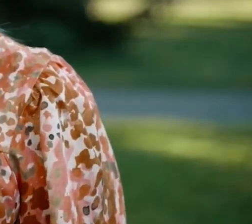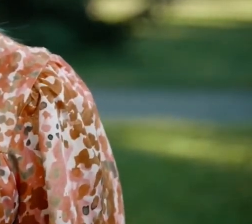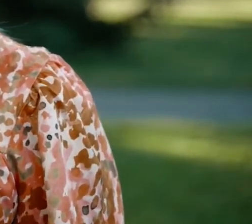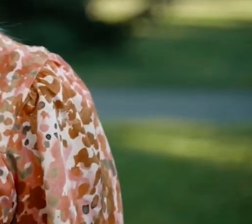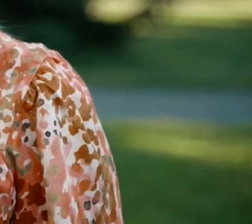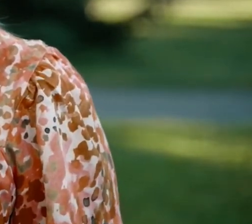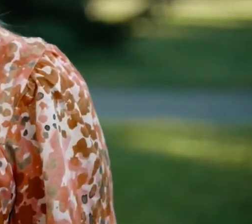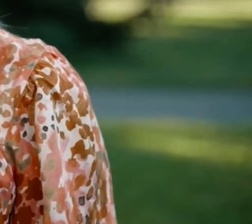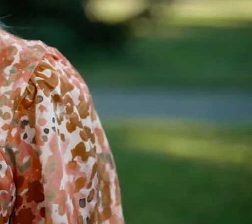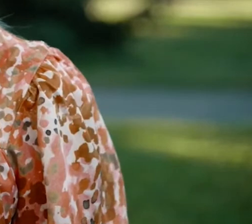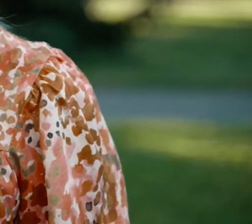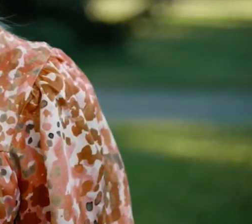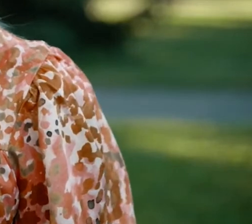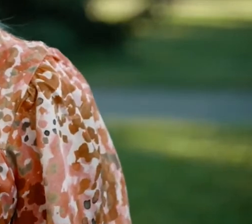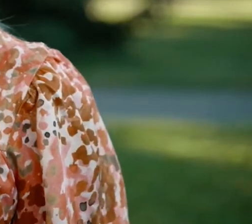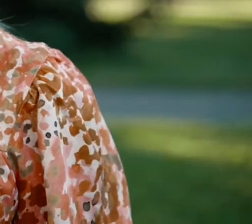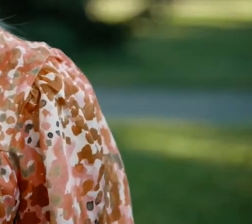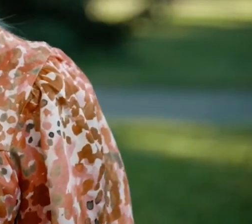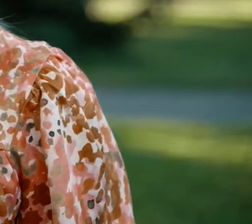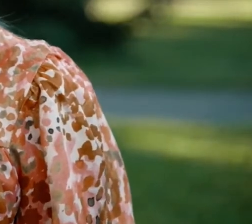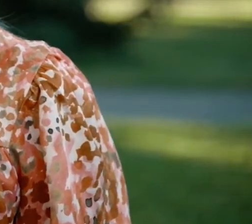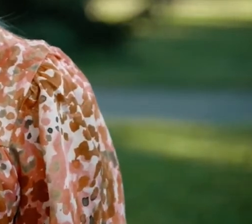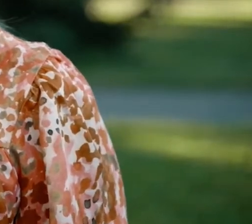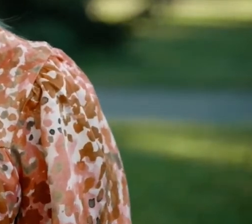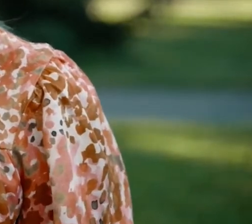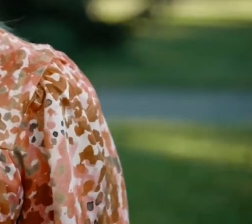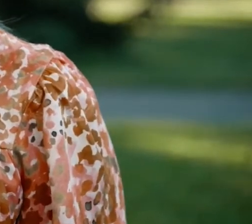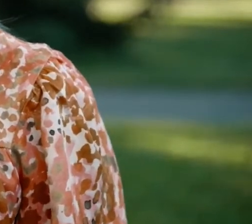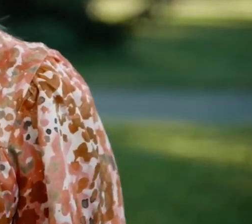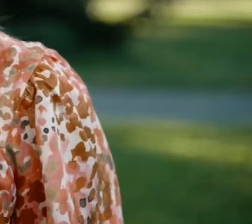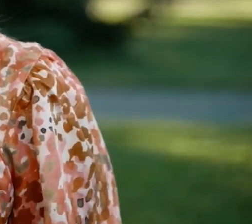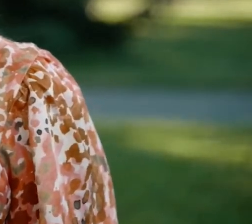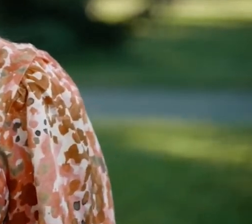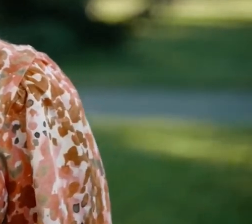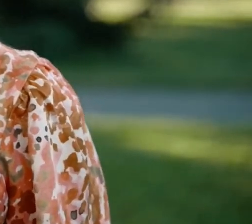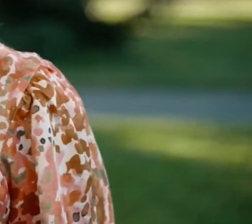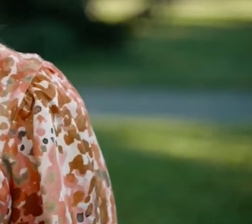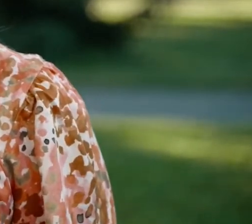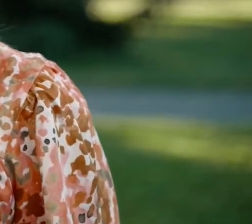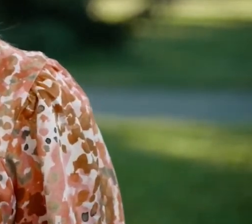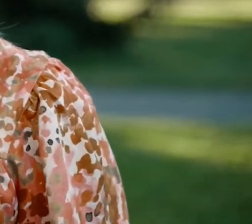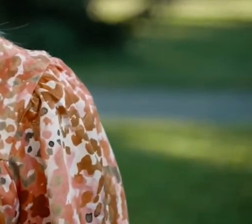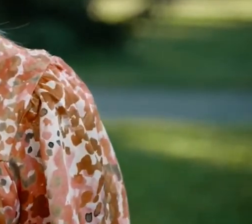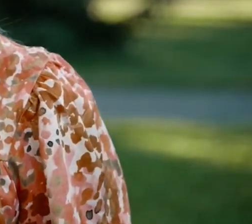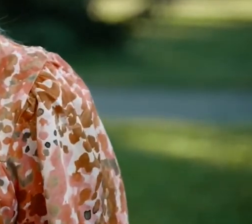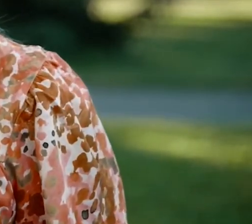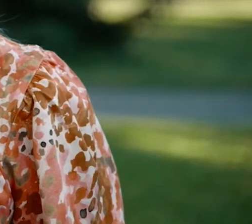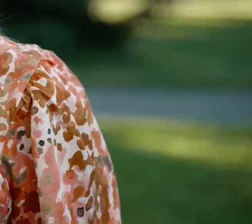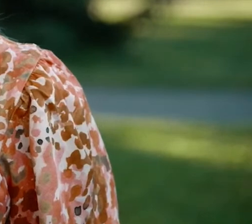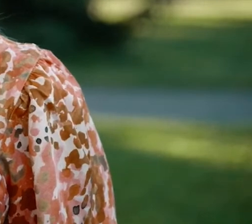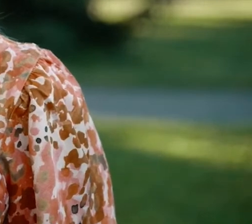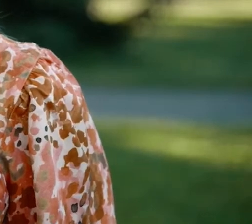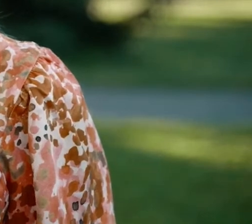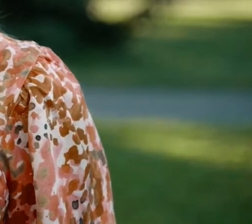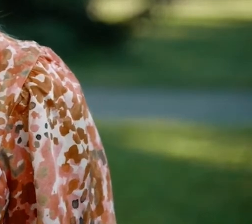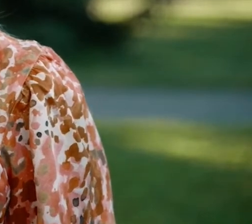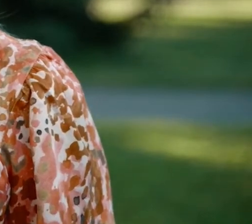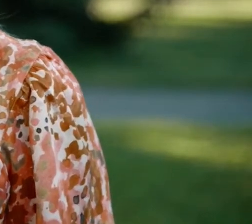death. This is just the beginning of what we will face due to an accelerated climate crisis.